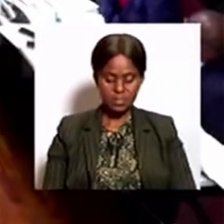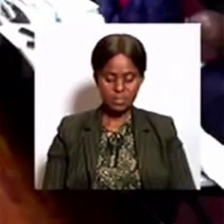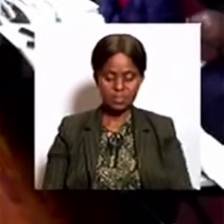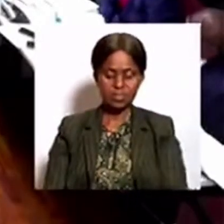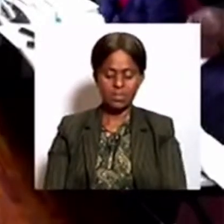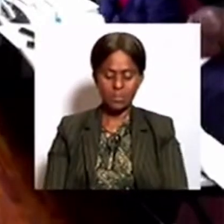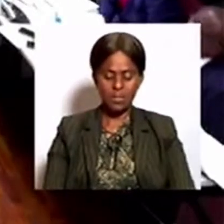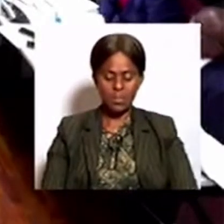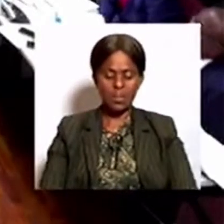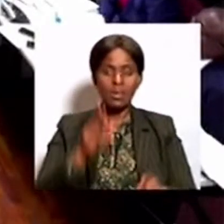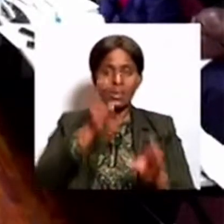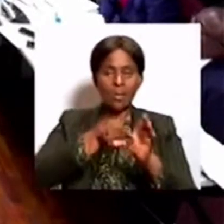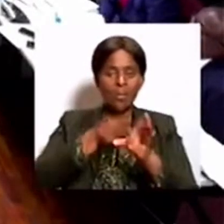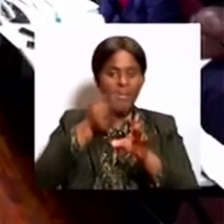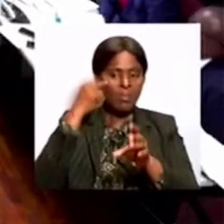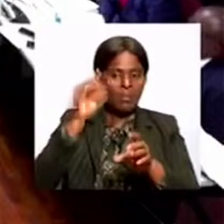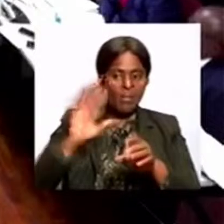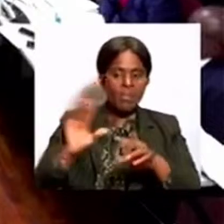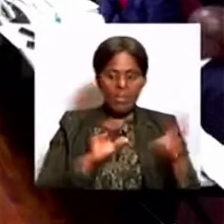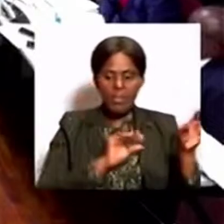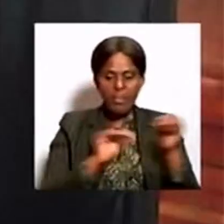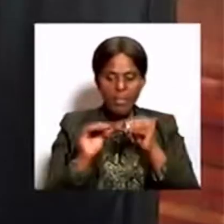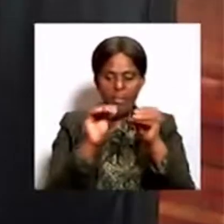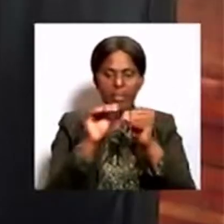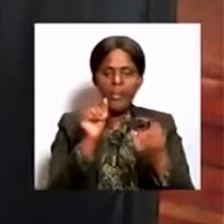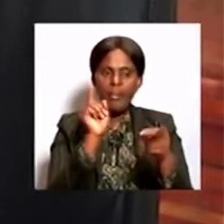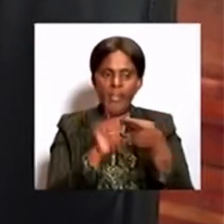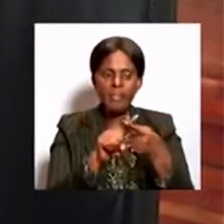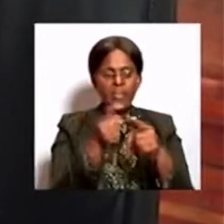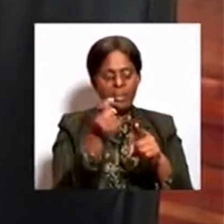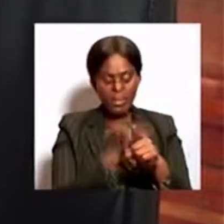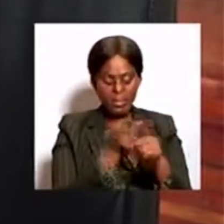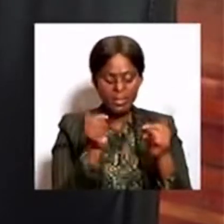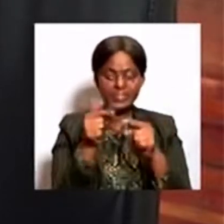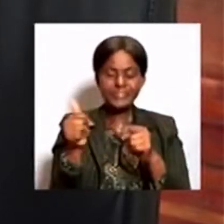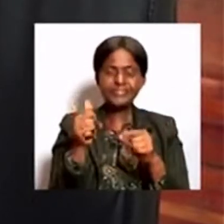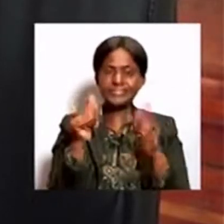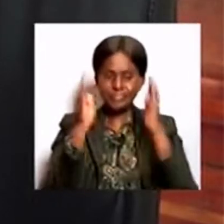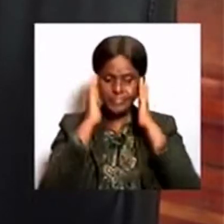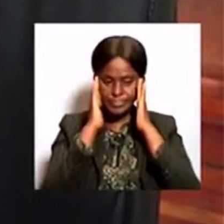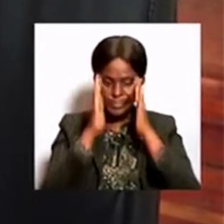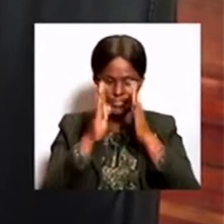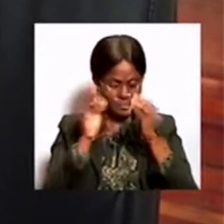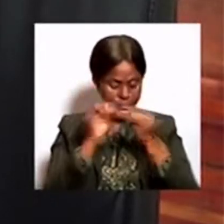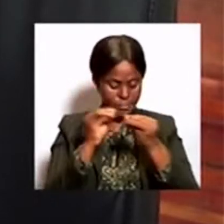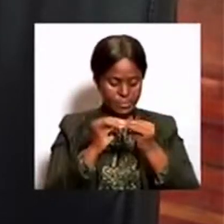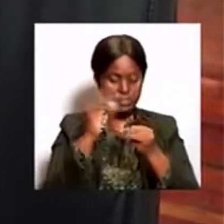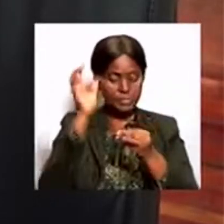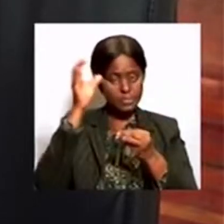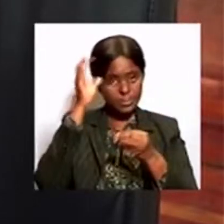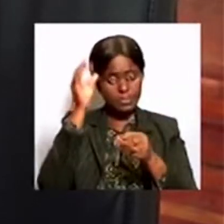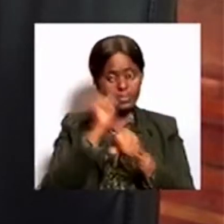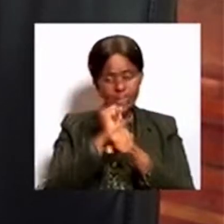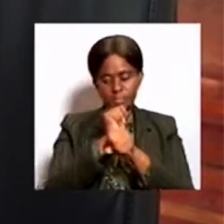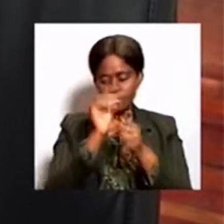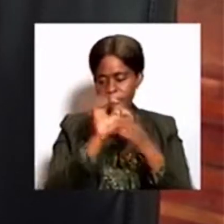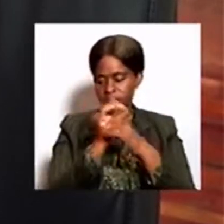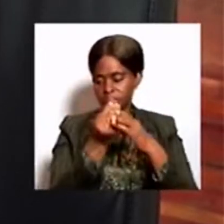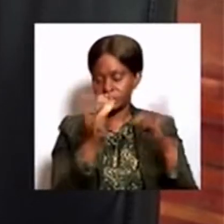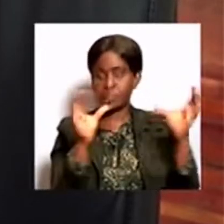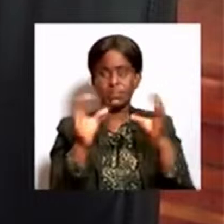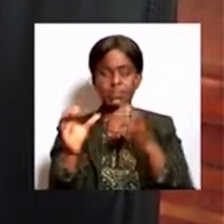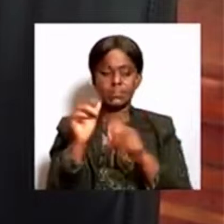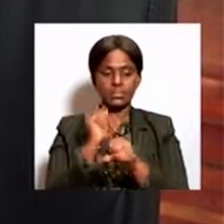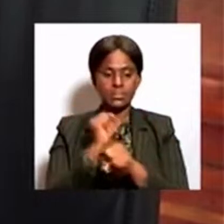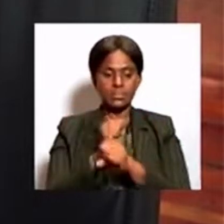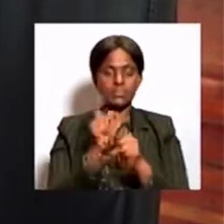allowance entitled is for their movements to and from. When they are attending to civic duties or council duties, it